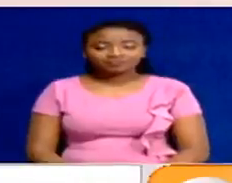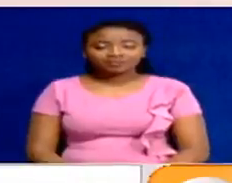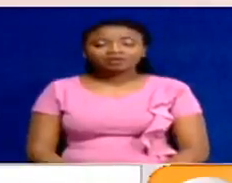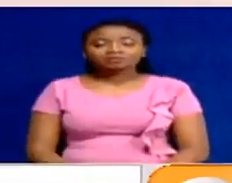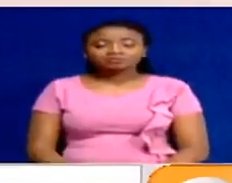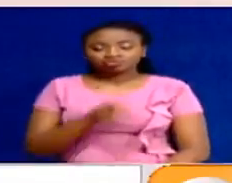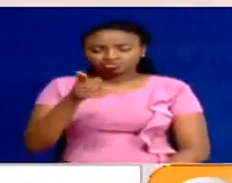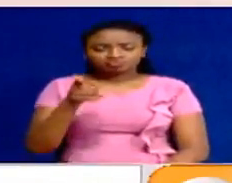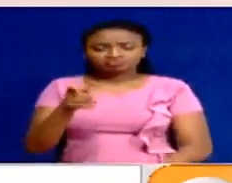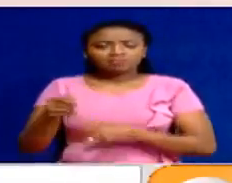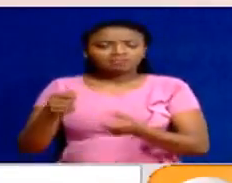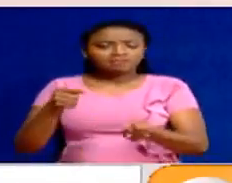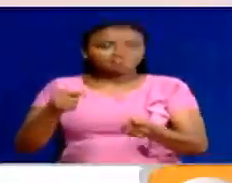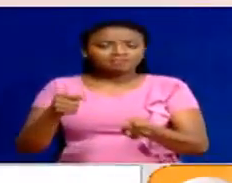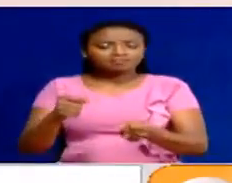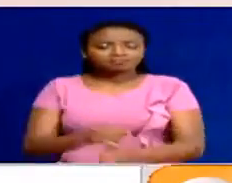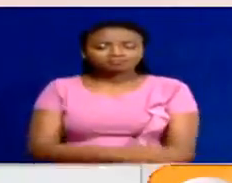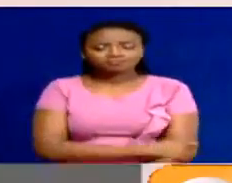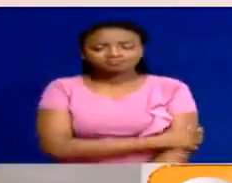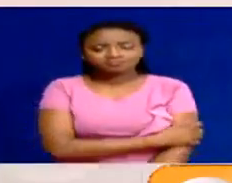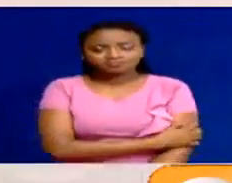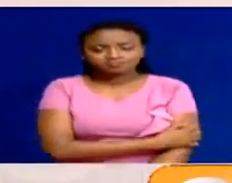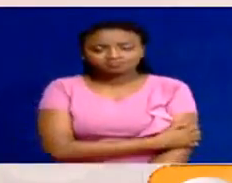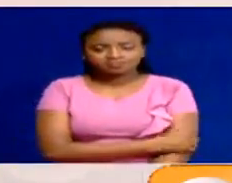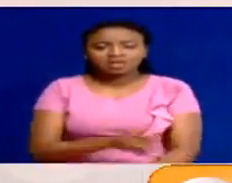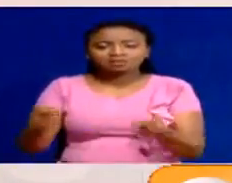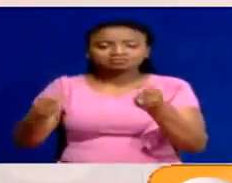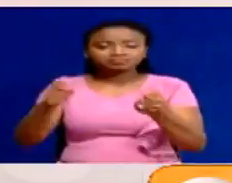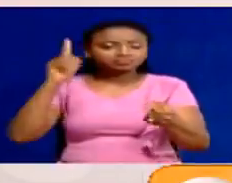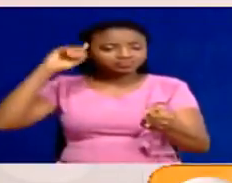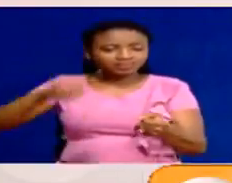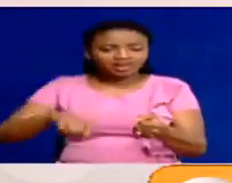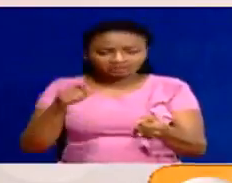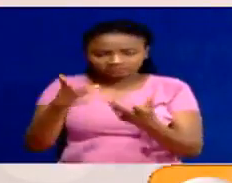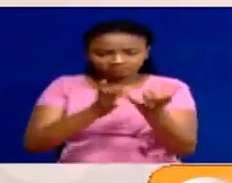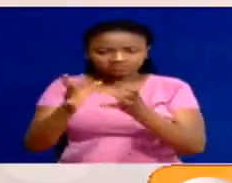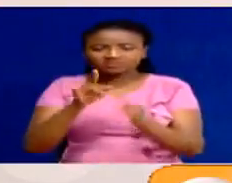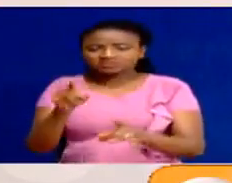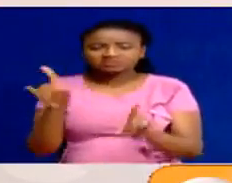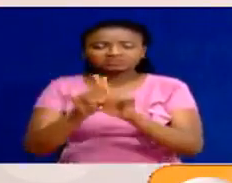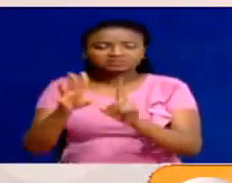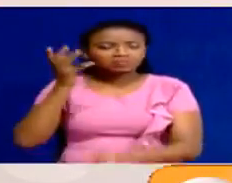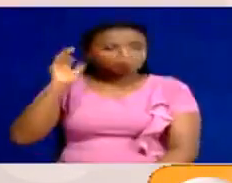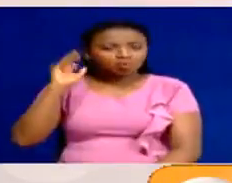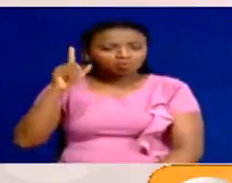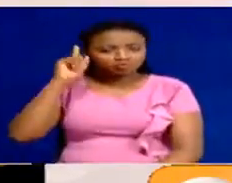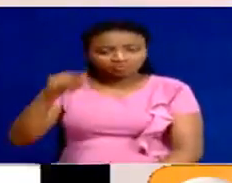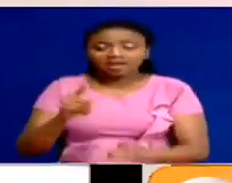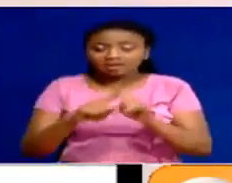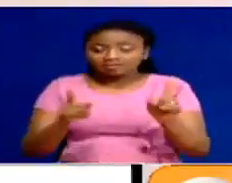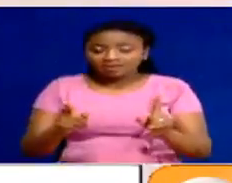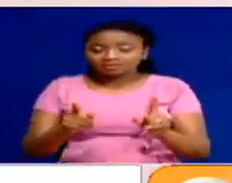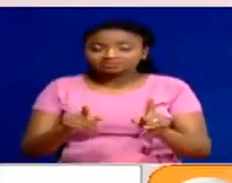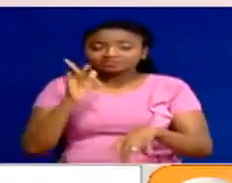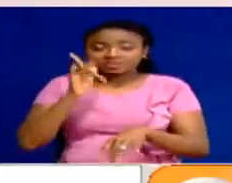It has been described as black gold by some, but the trade of charcoal, a primary energy source for cooking, has been